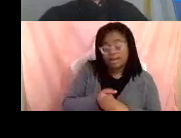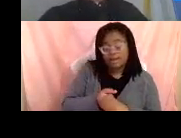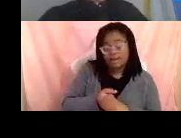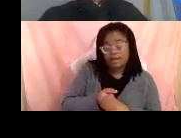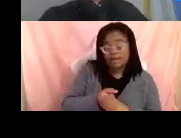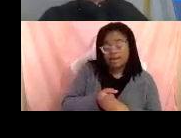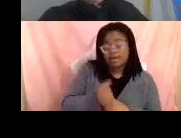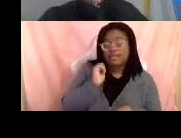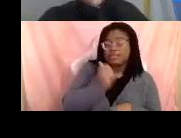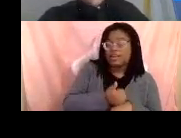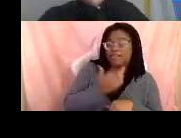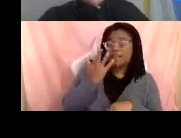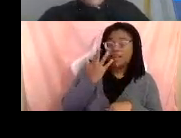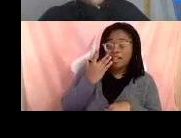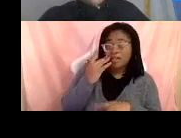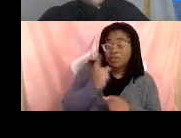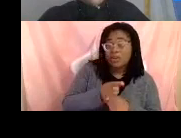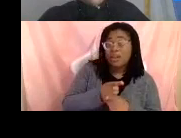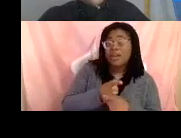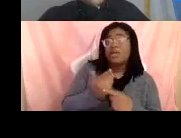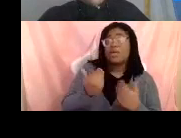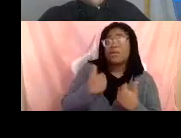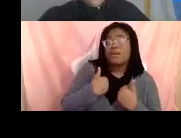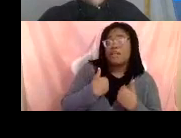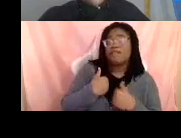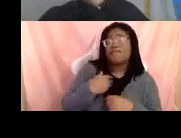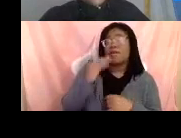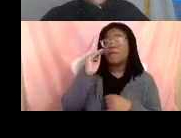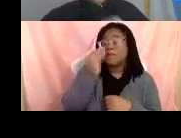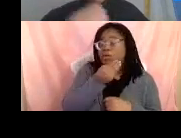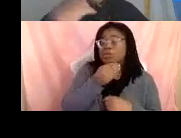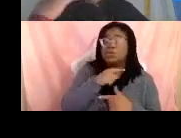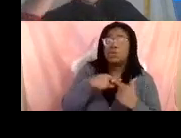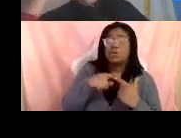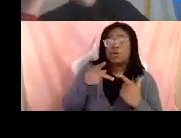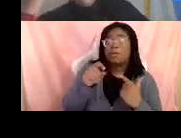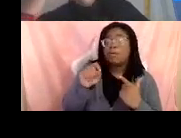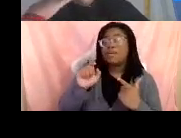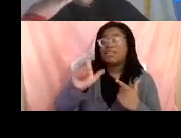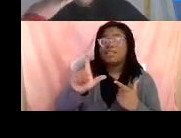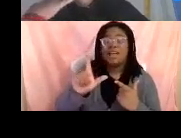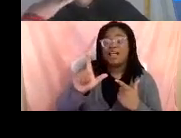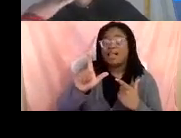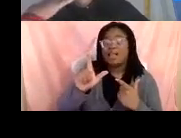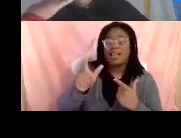another set of colors, right? We have the floral, pastoral, um,